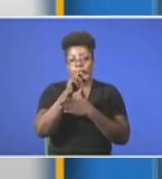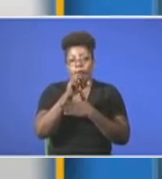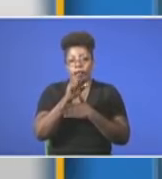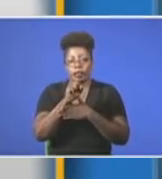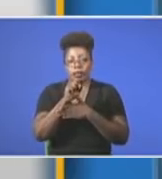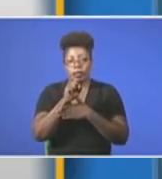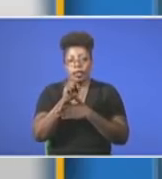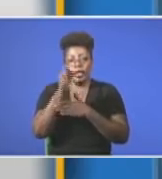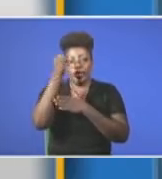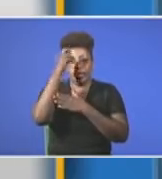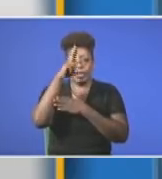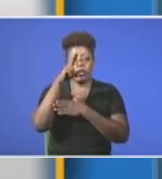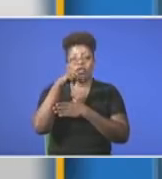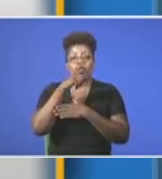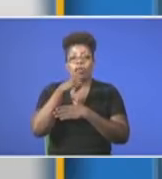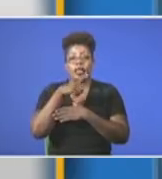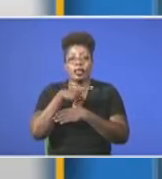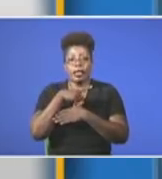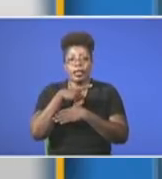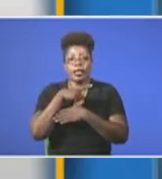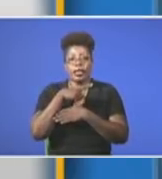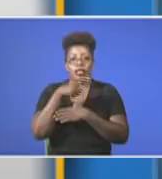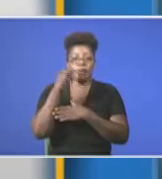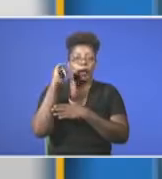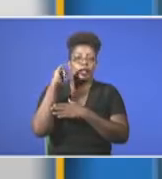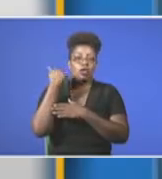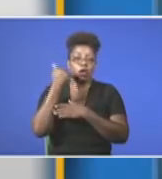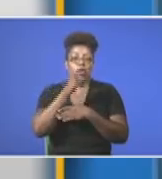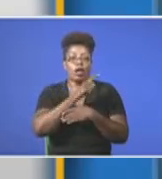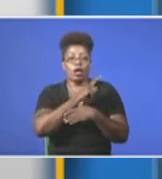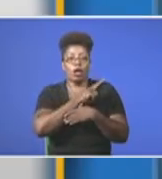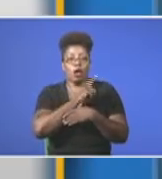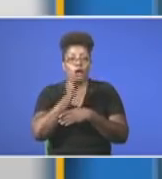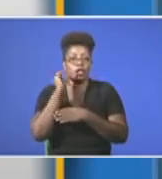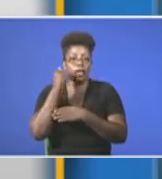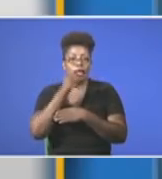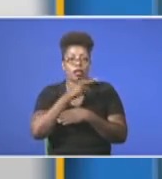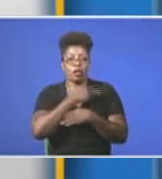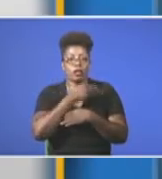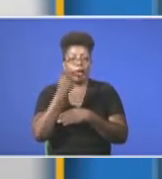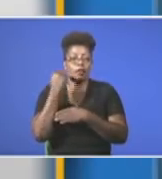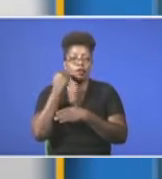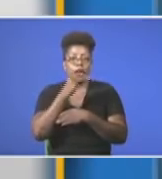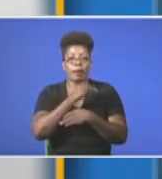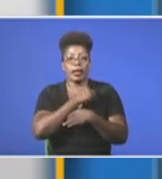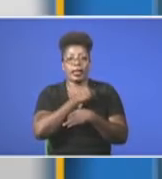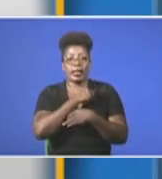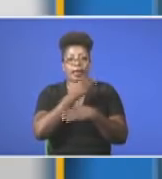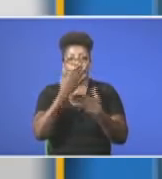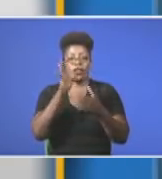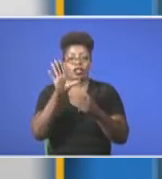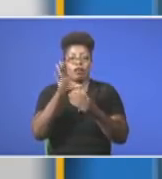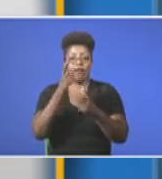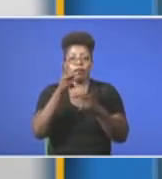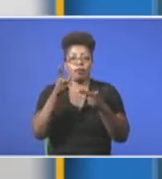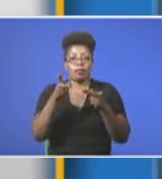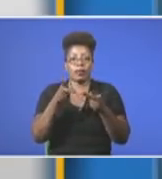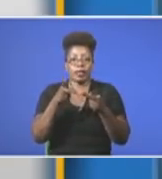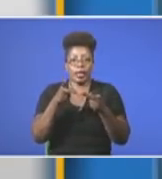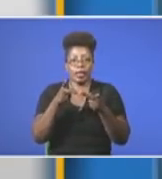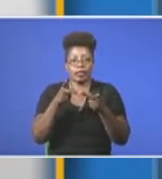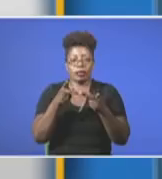the senior ladies, the 242 represented by Joy Lockhart, Janice Hoyt, and Marina McLean, they finished fifth in the 16th